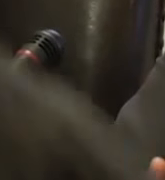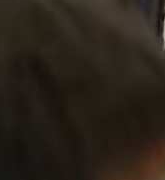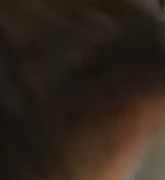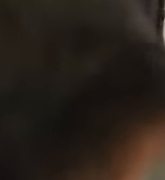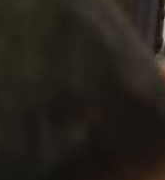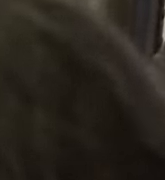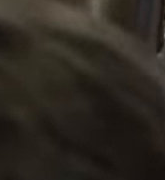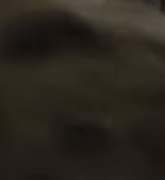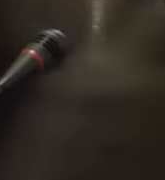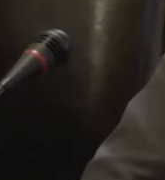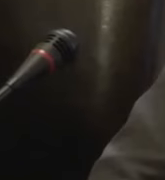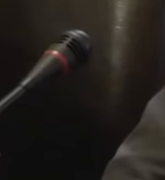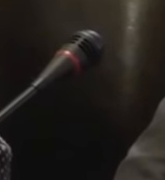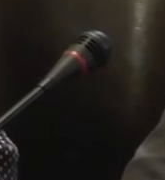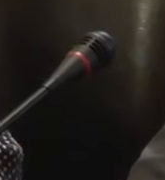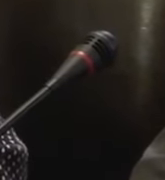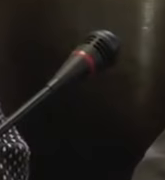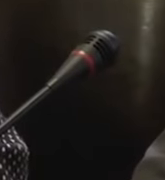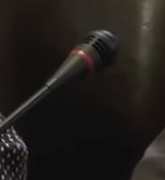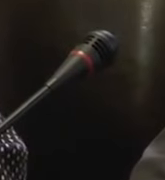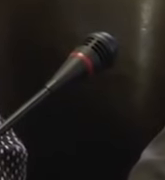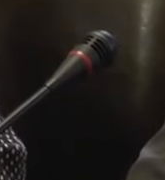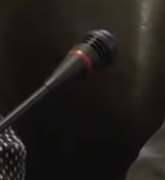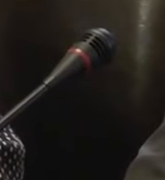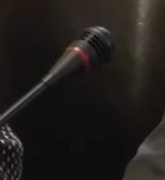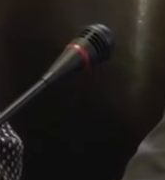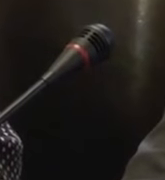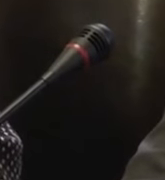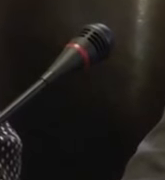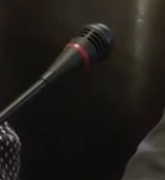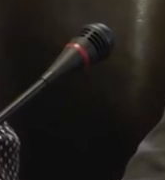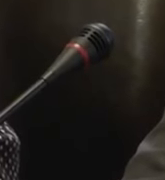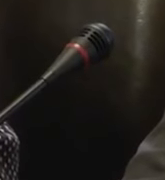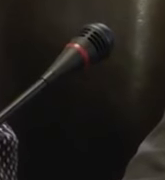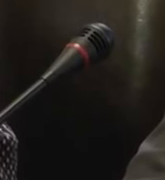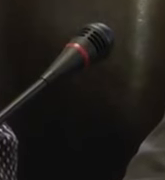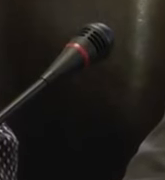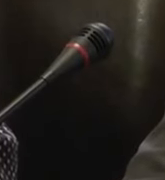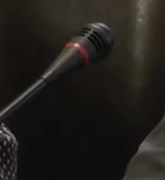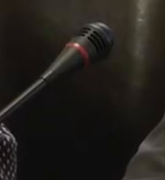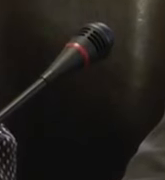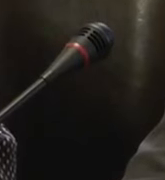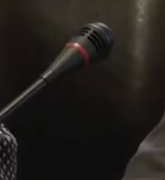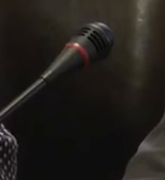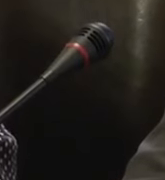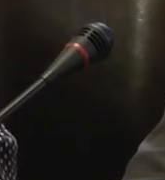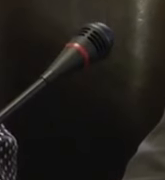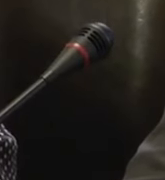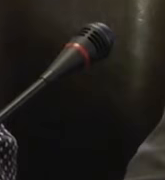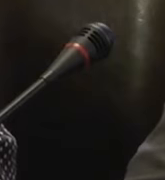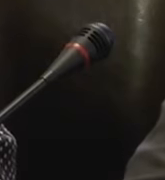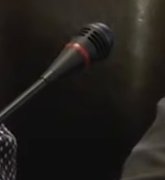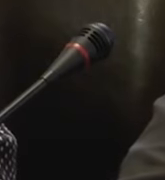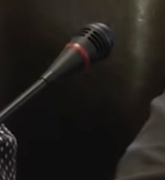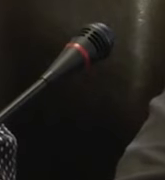which is on the subject of independence of the Constitutional Court of Peru.